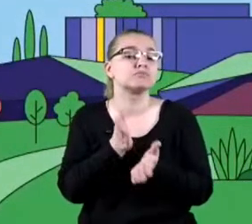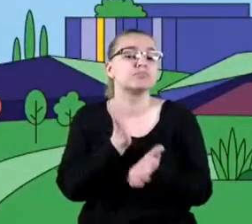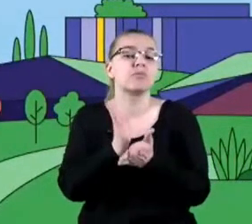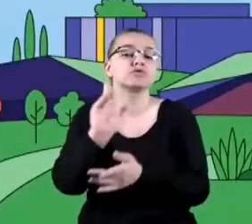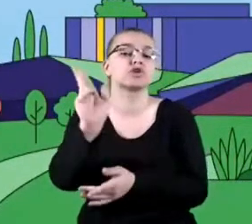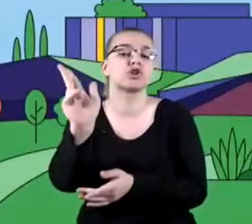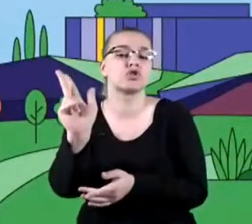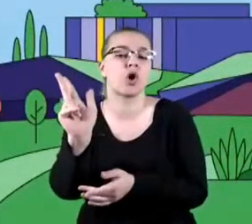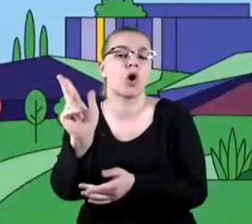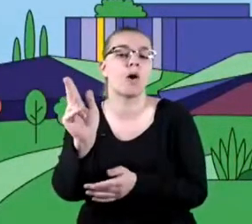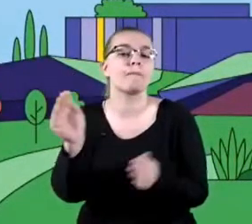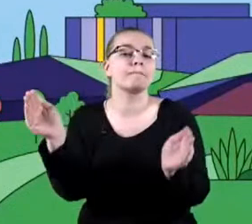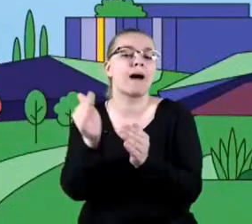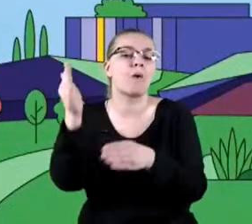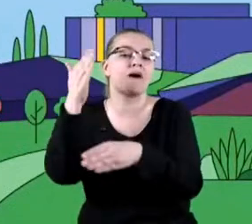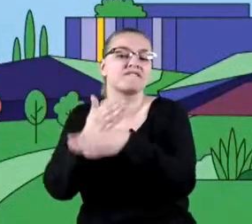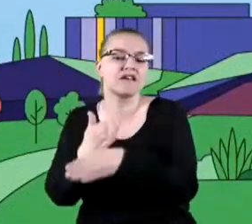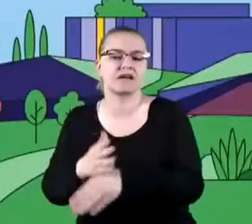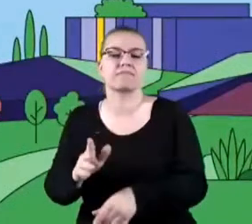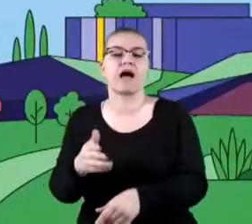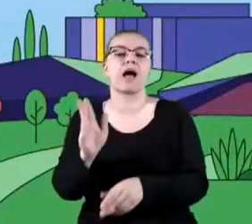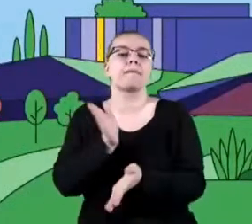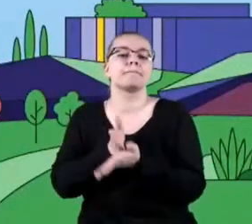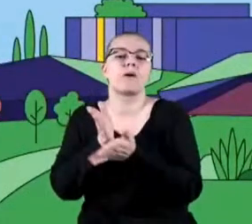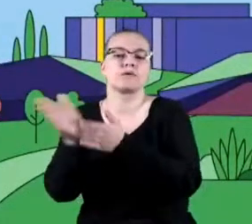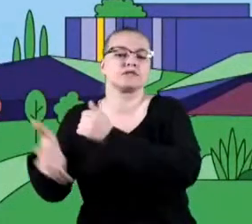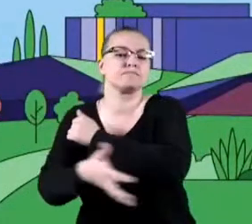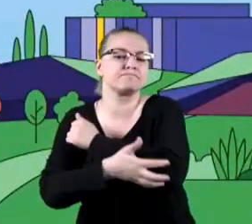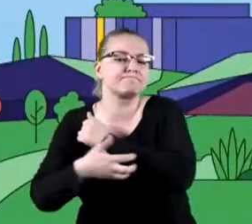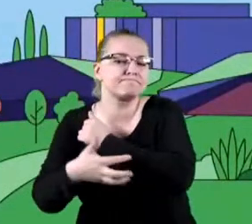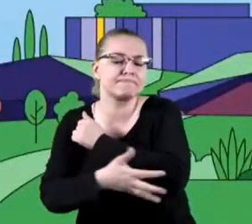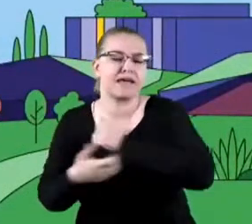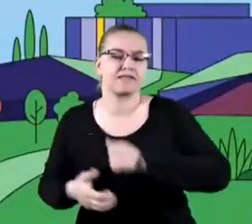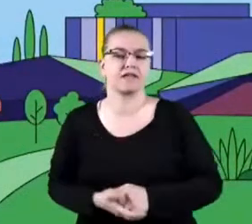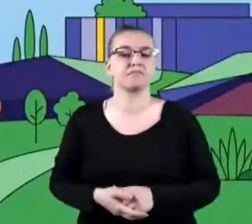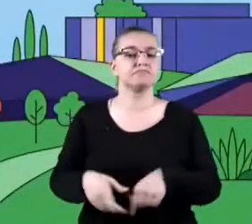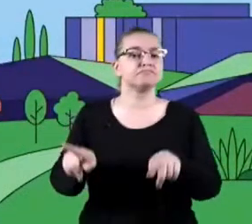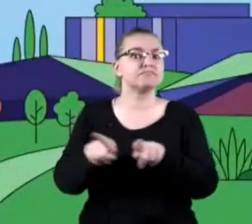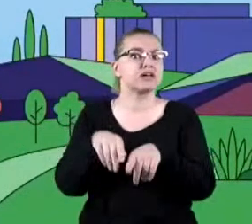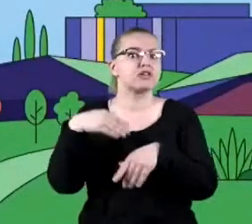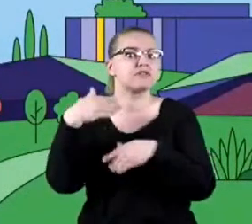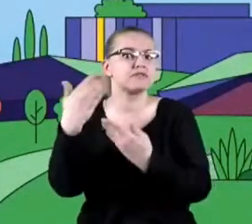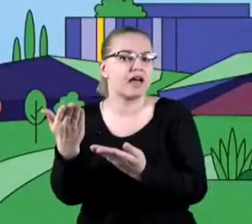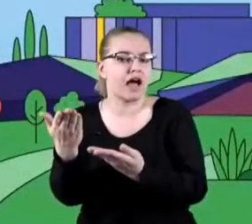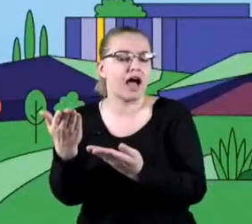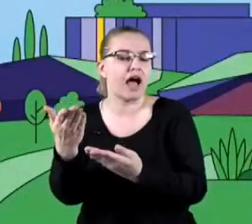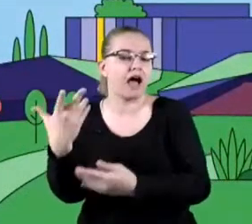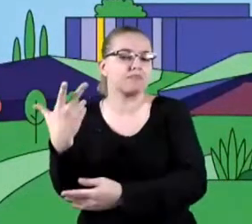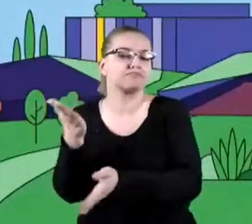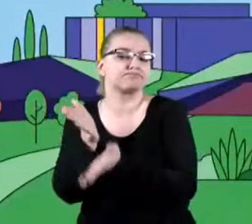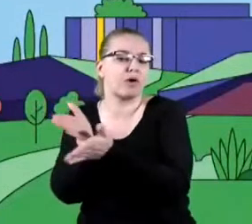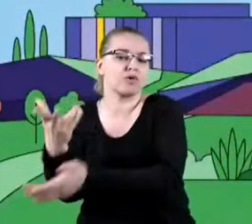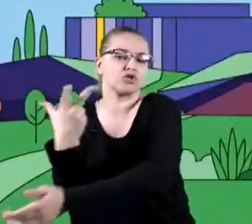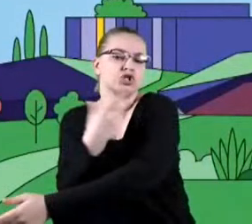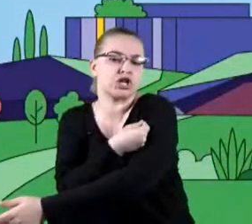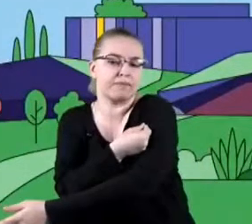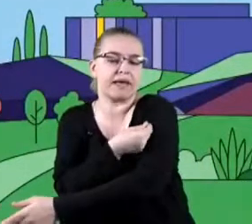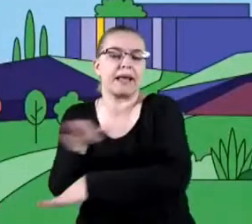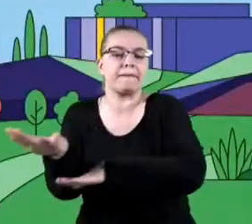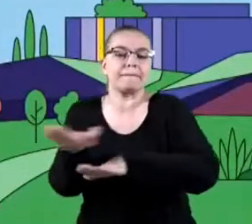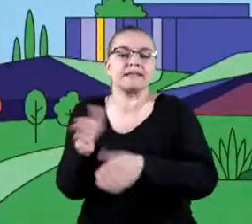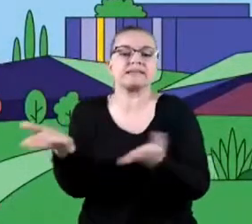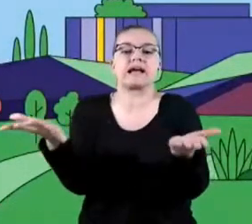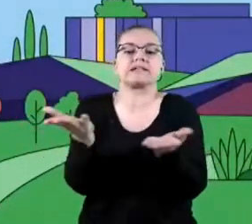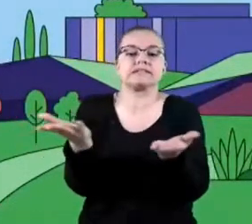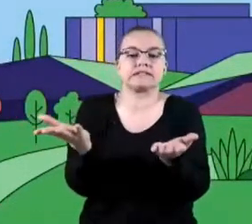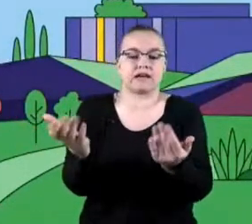as providing the healthcare facilities, the vaccination, the places where the vaccination and the